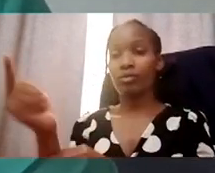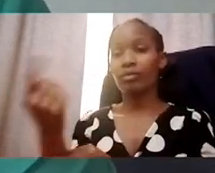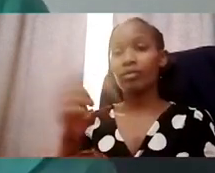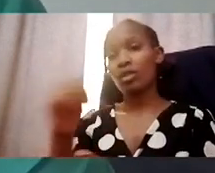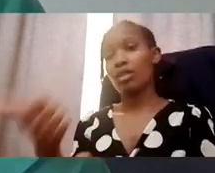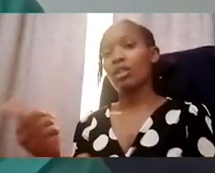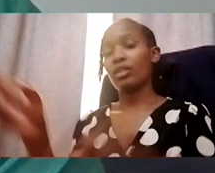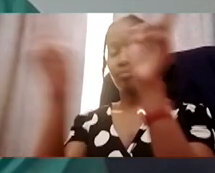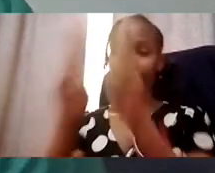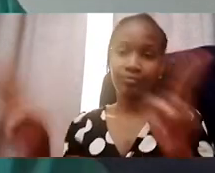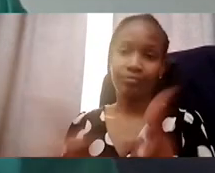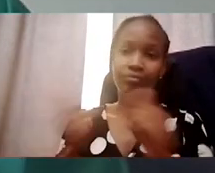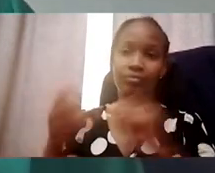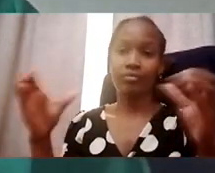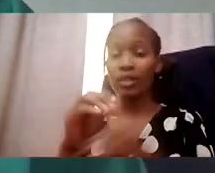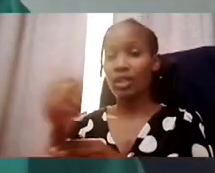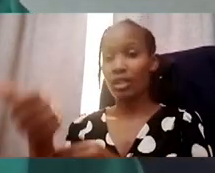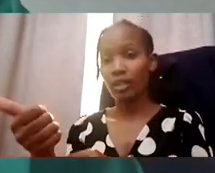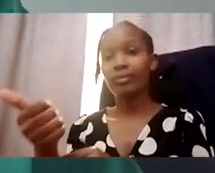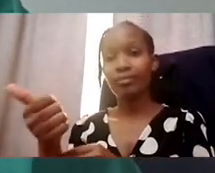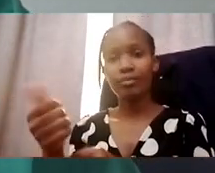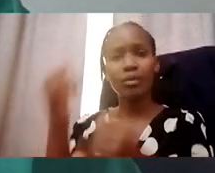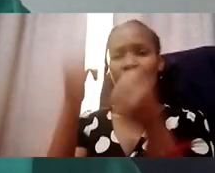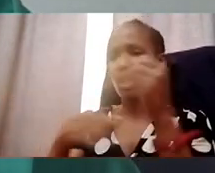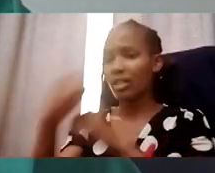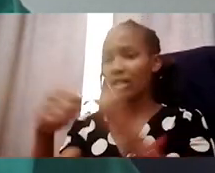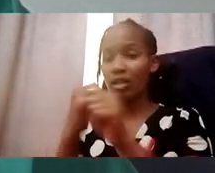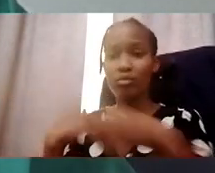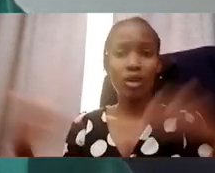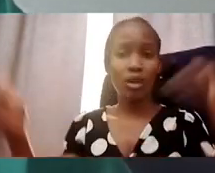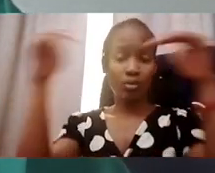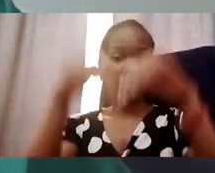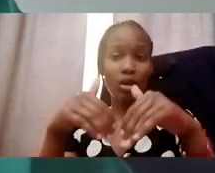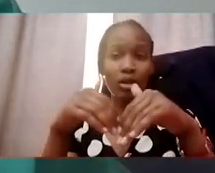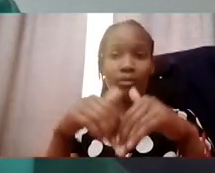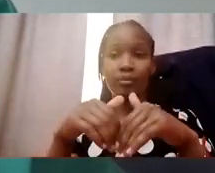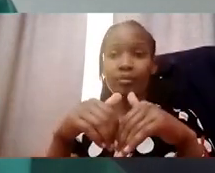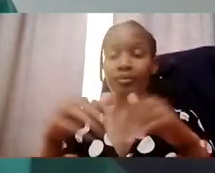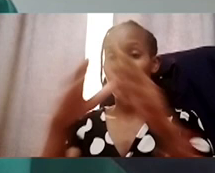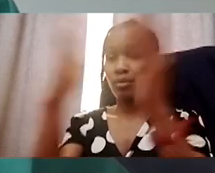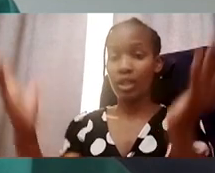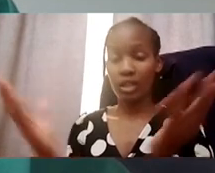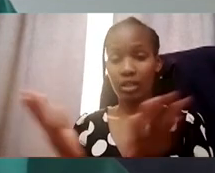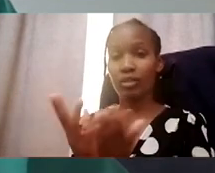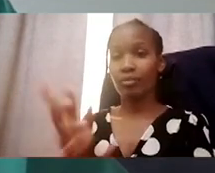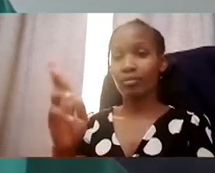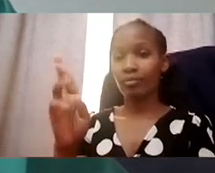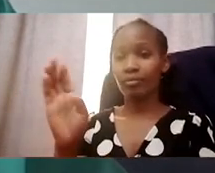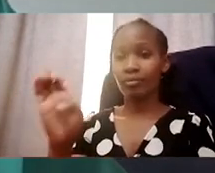Committee, is another. Last year, we had a forum in Geneva, the Global Refugee Forum, in which so many